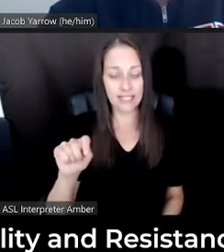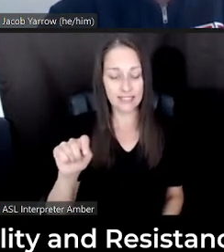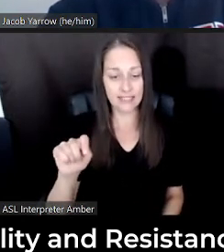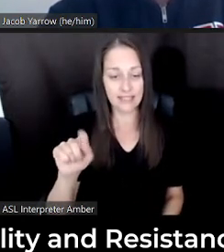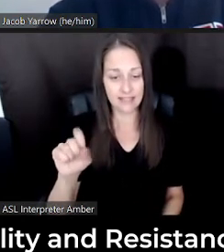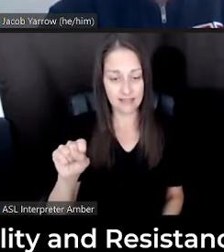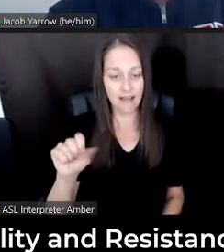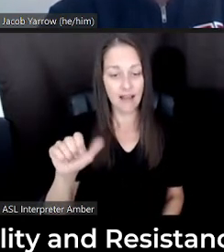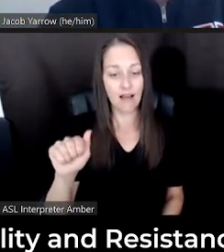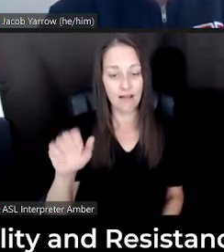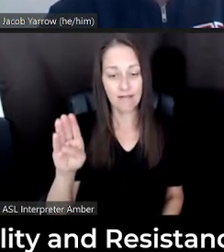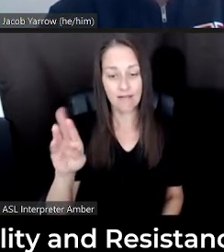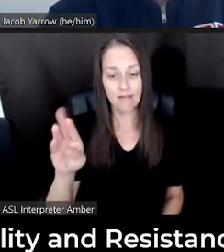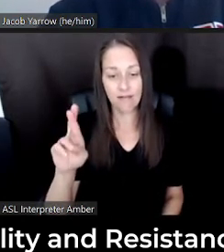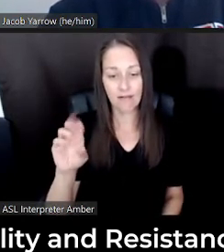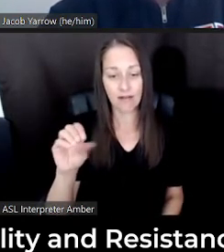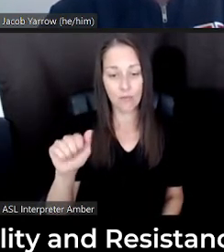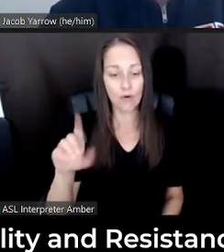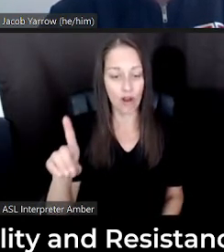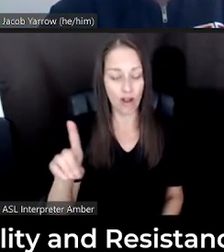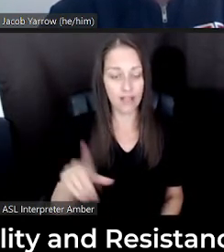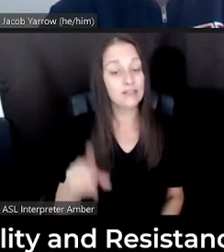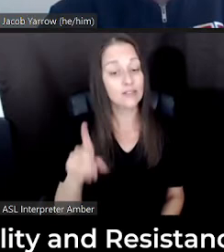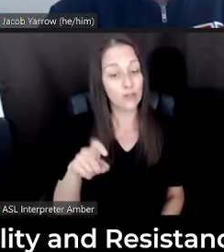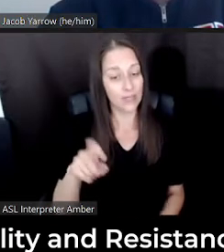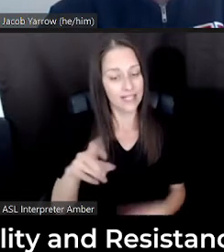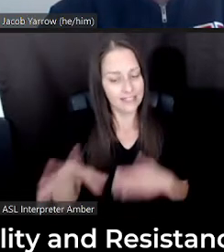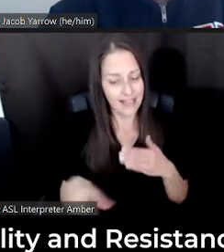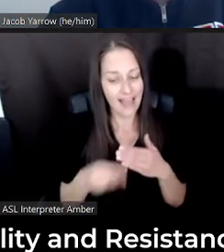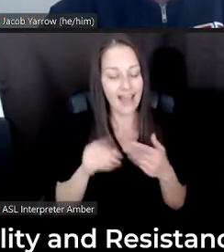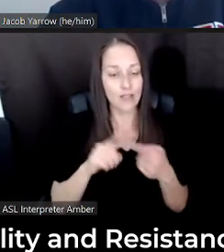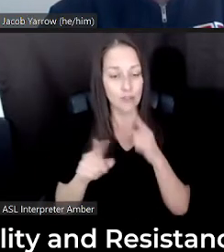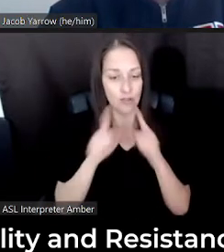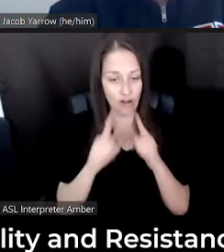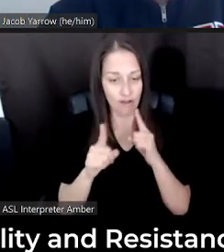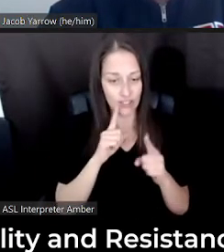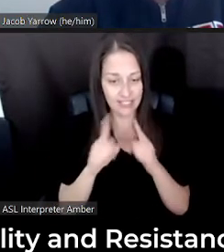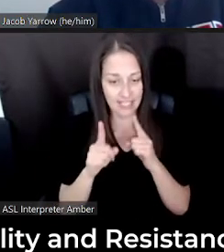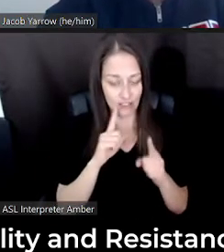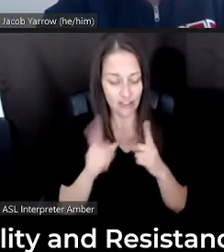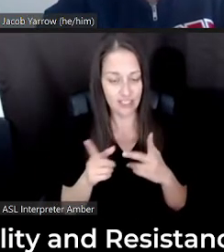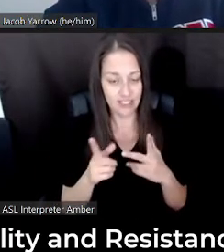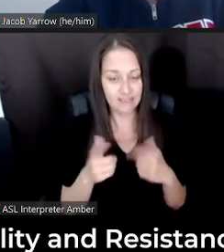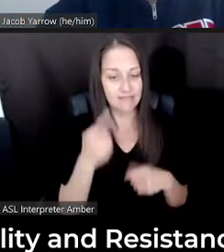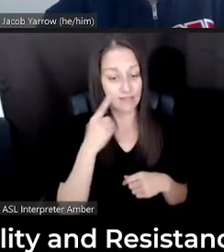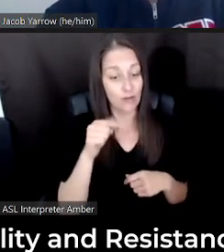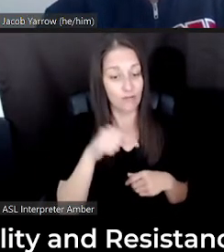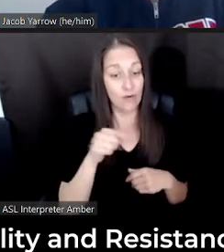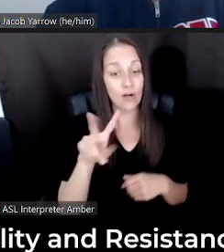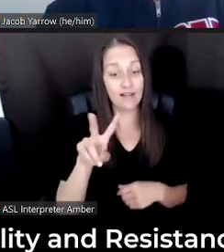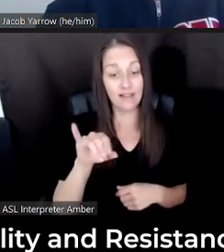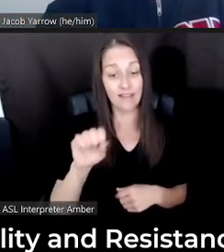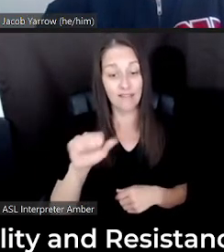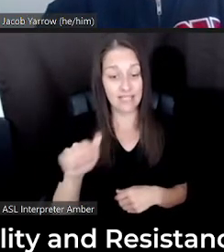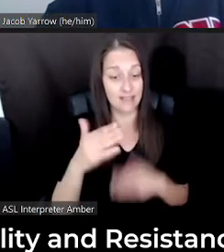those conversations to ensure that at least the visa process on this end in the United